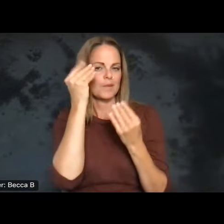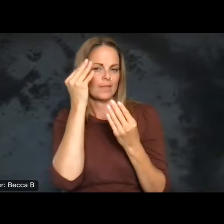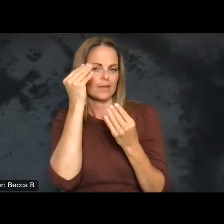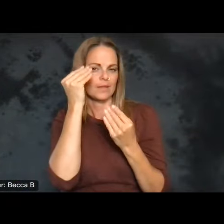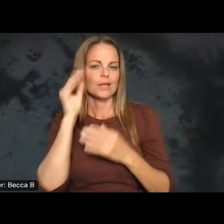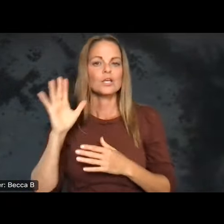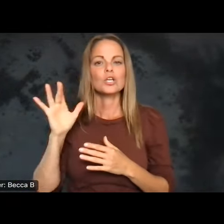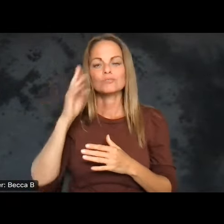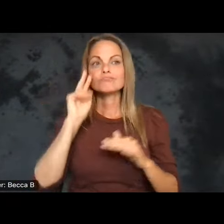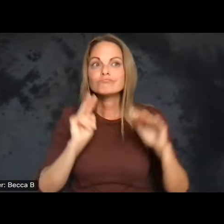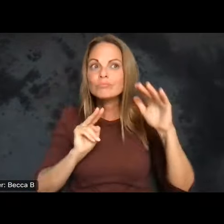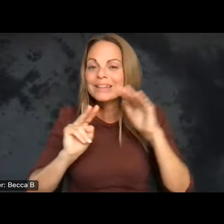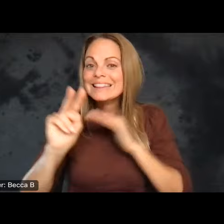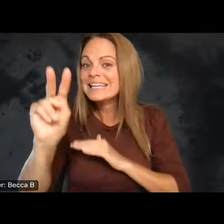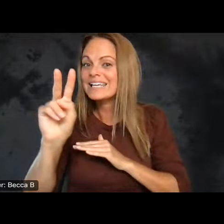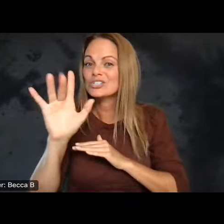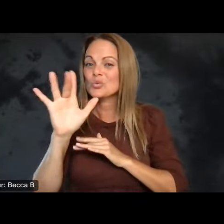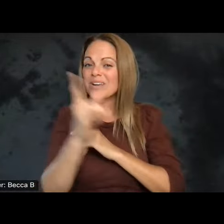and beyond.